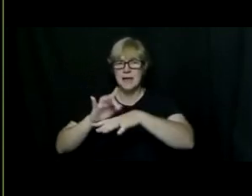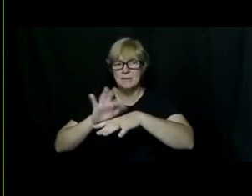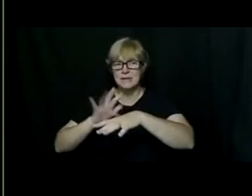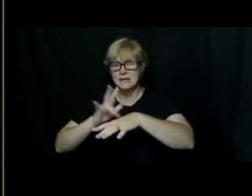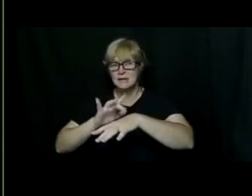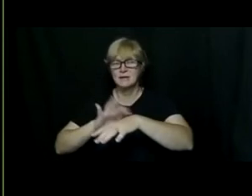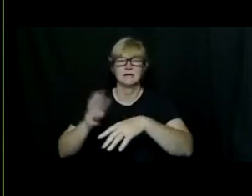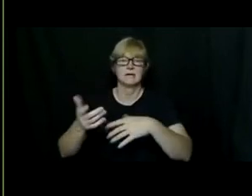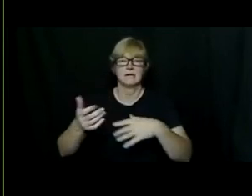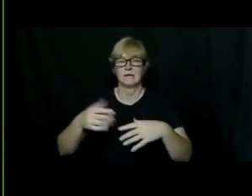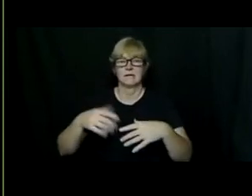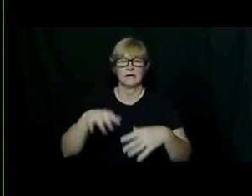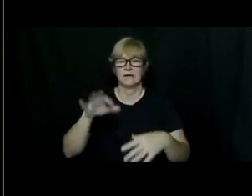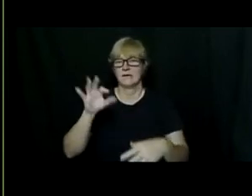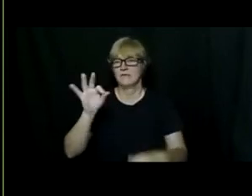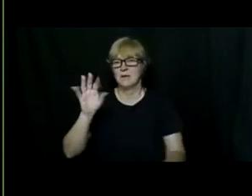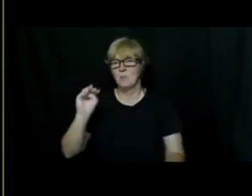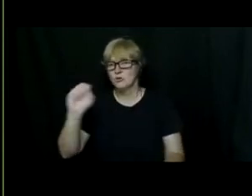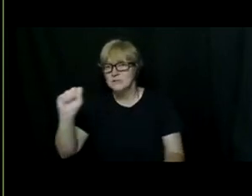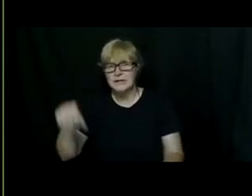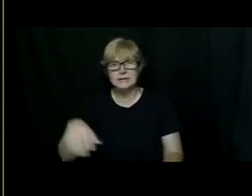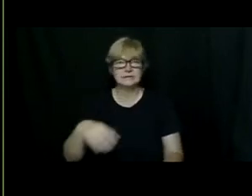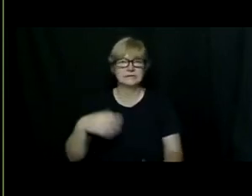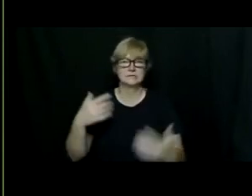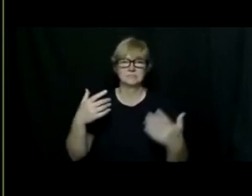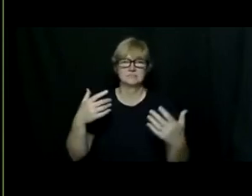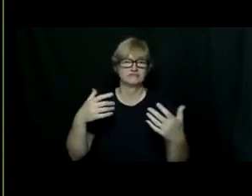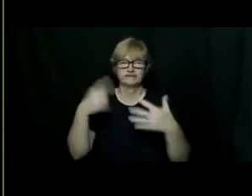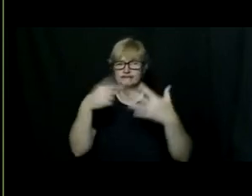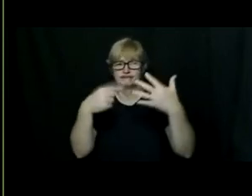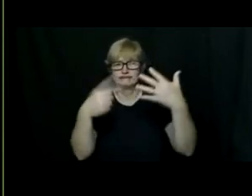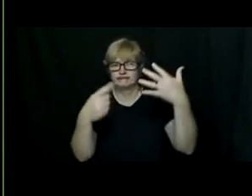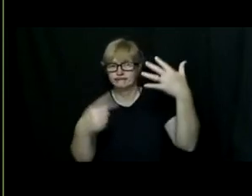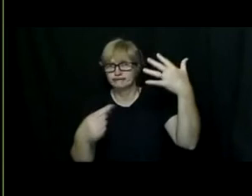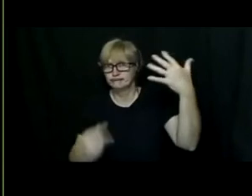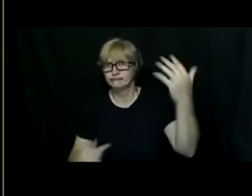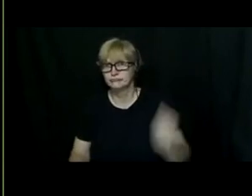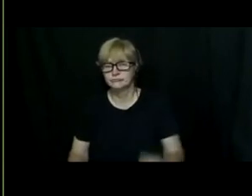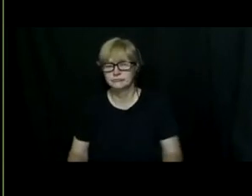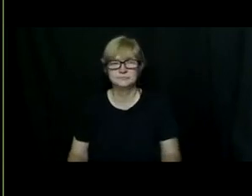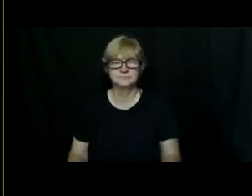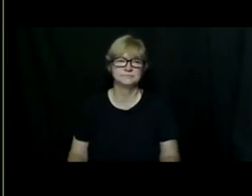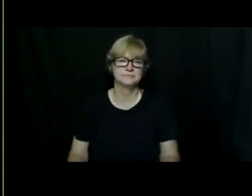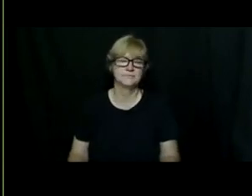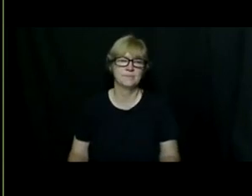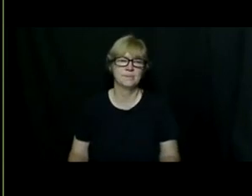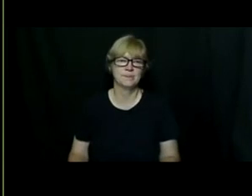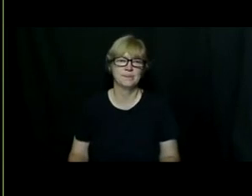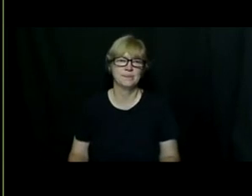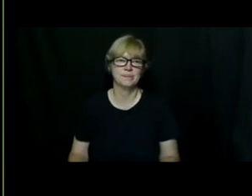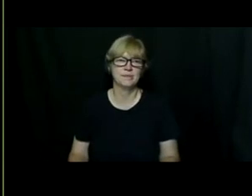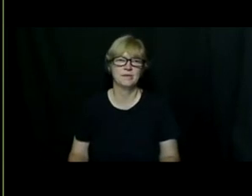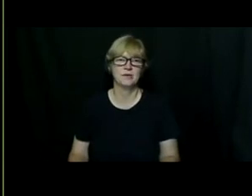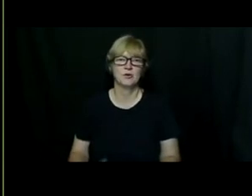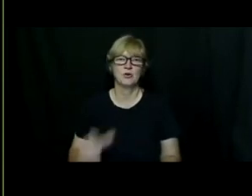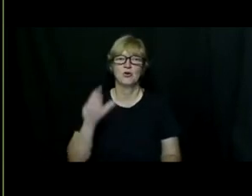skills, visual perception of canonical versus monitoring finger numeral configurations, and all of these things. All right, so